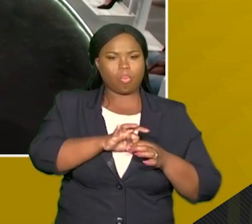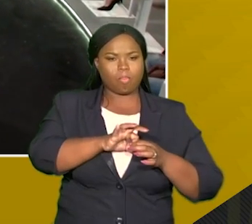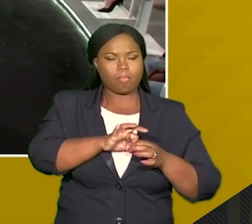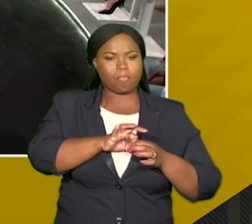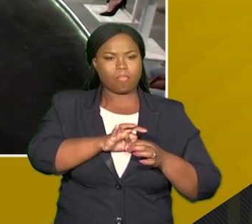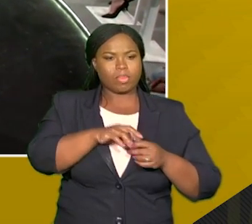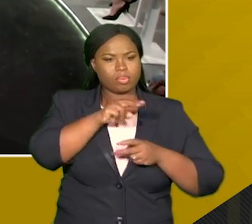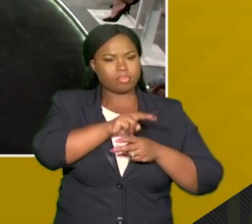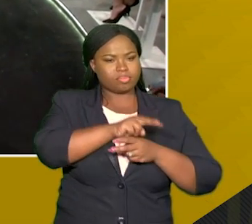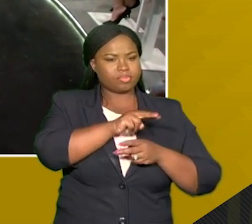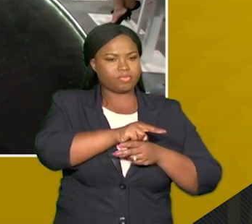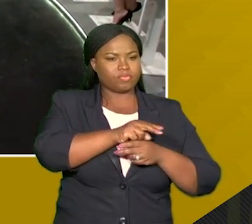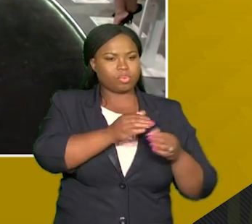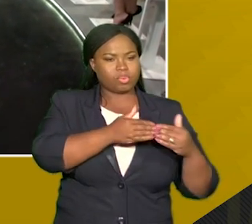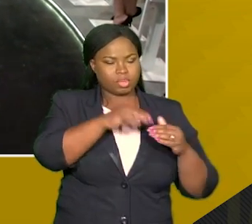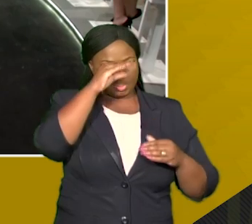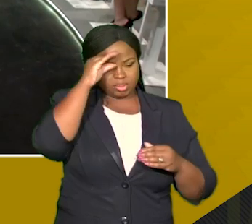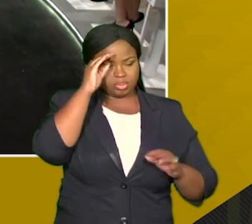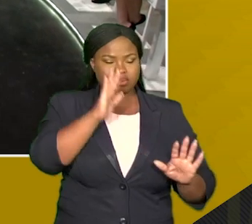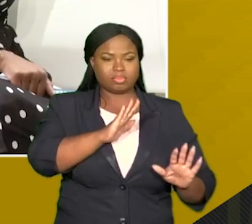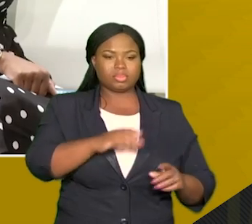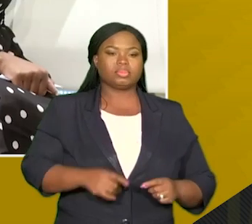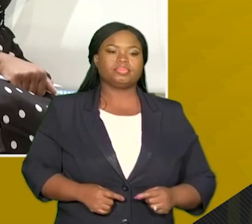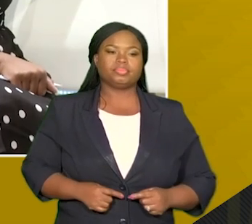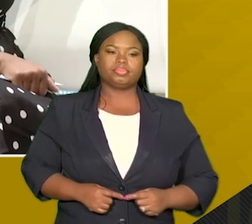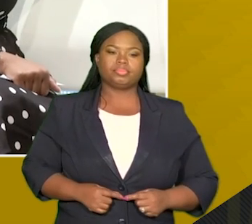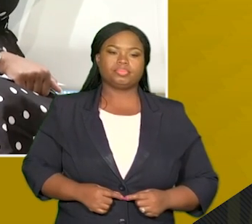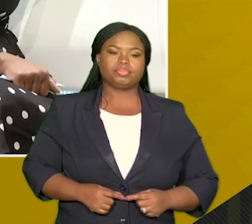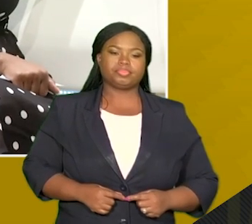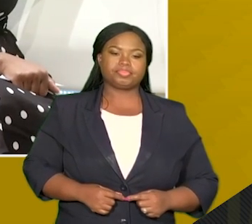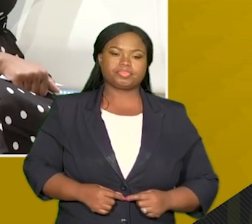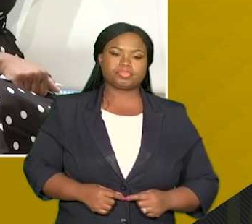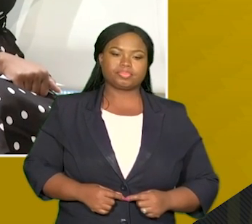discharge. But let me put perspective to that again. Mm.